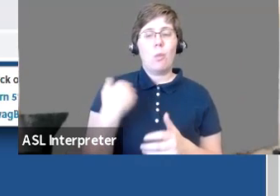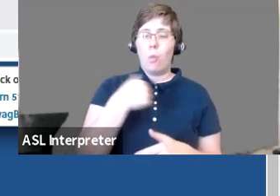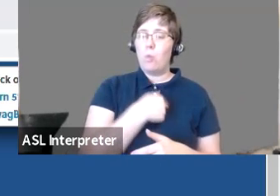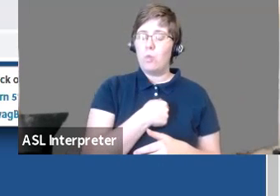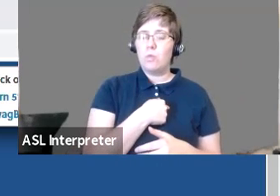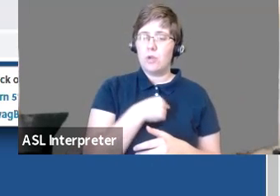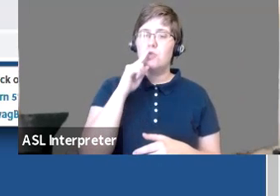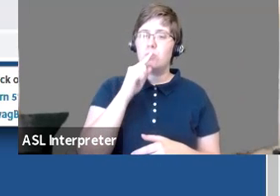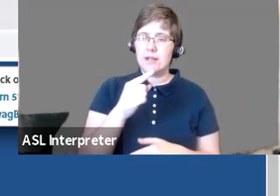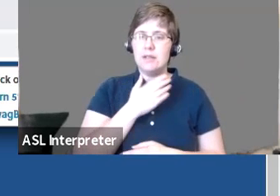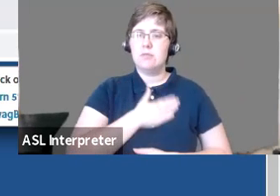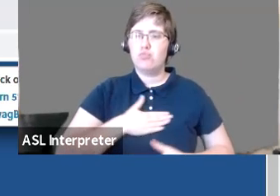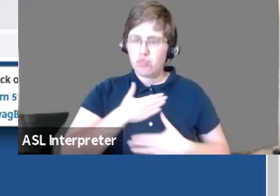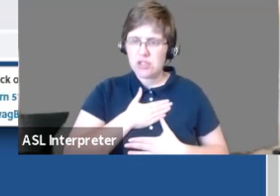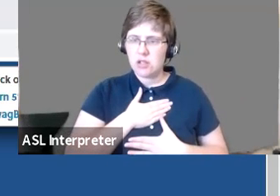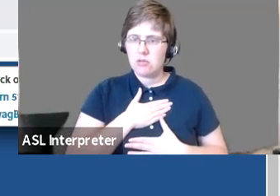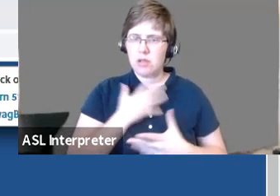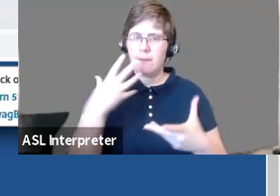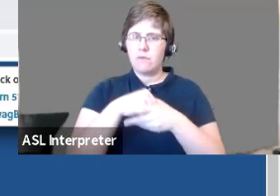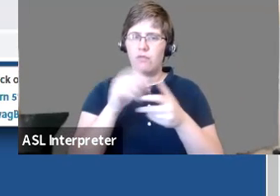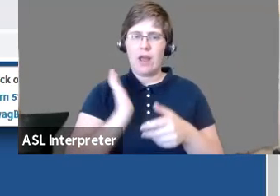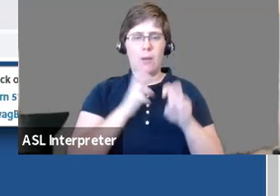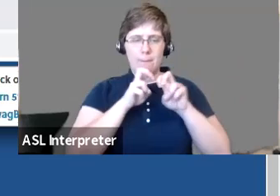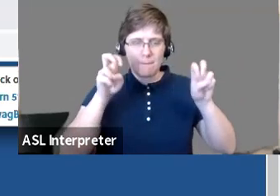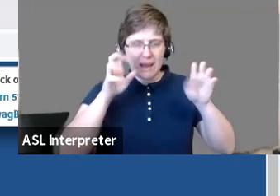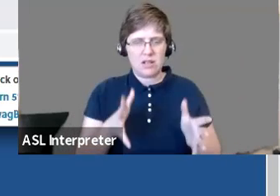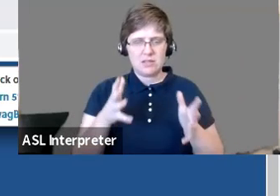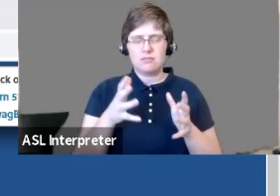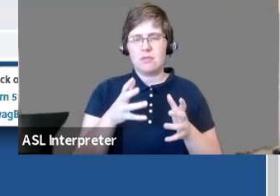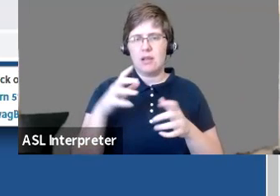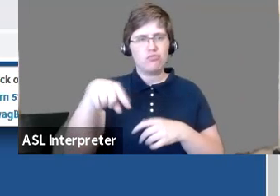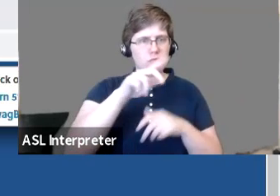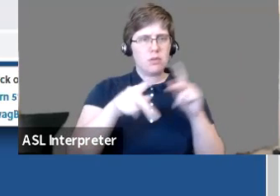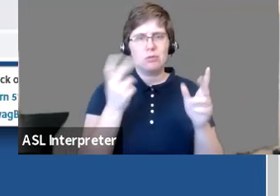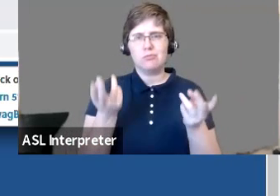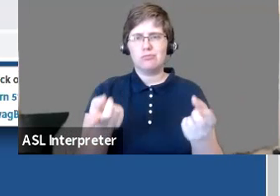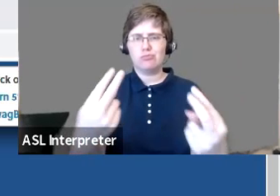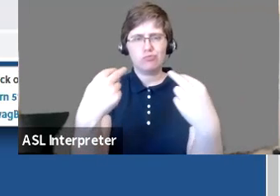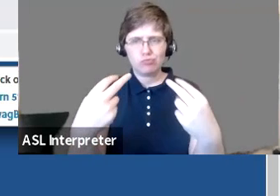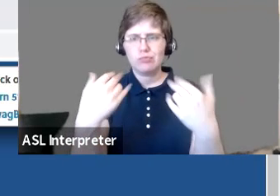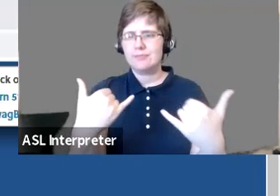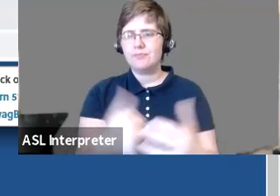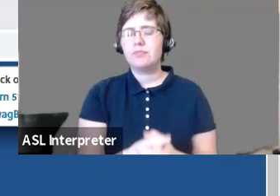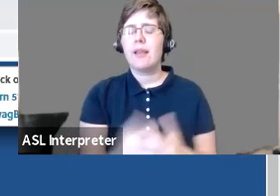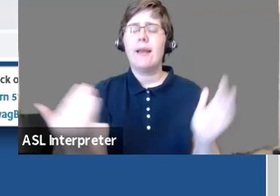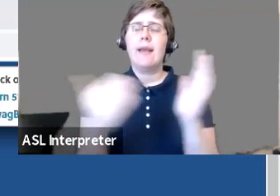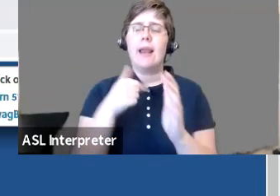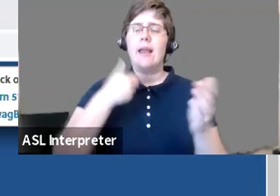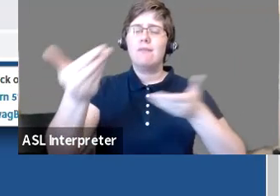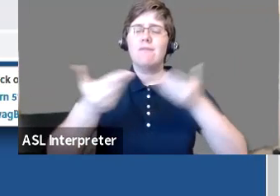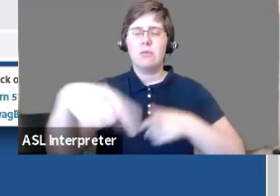we really appreciate the participation of our panelists and of the people who attended. I would again invite